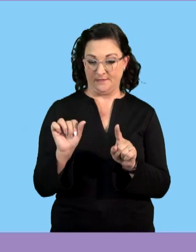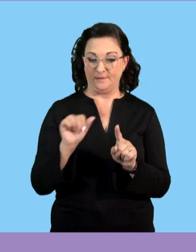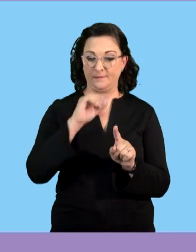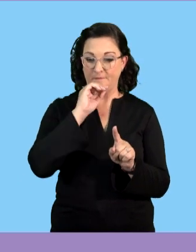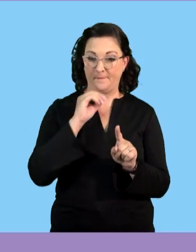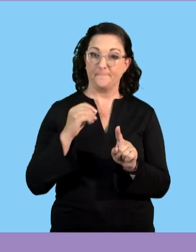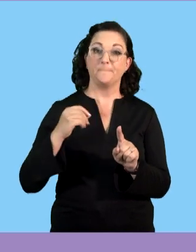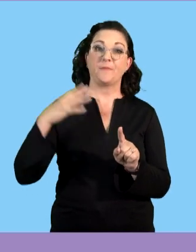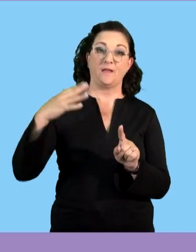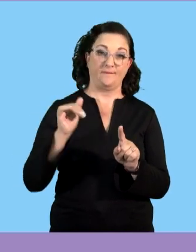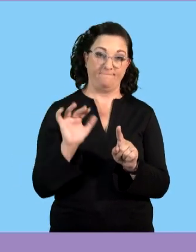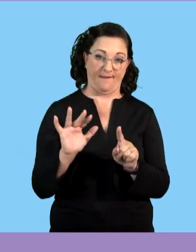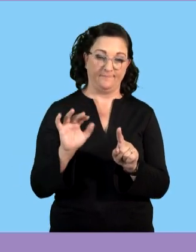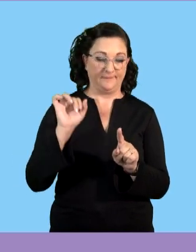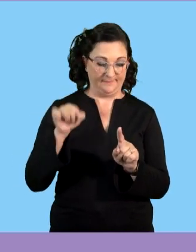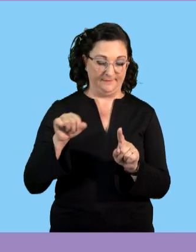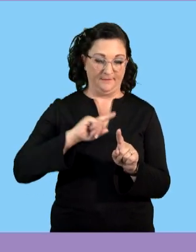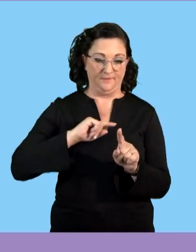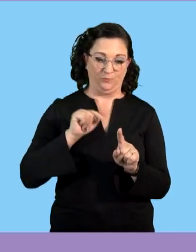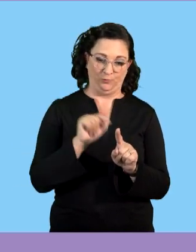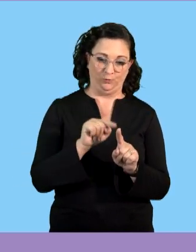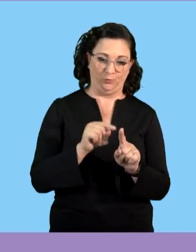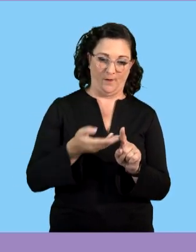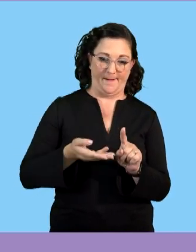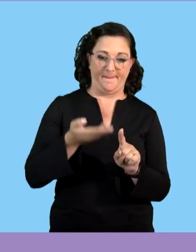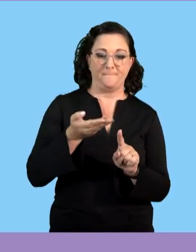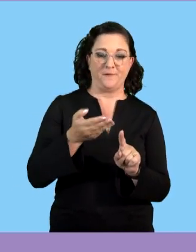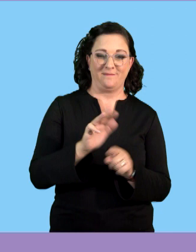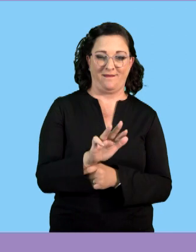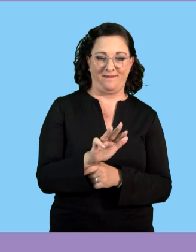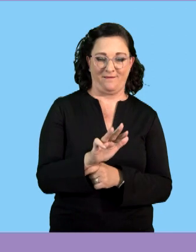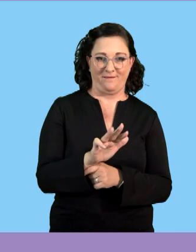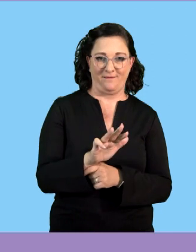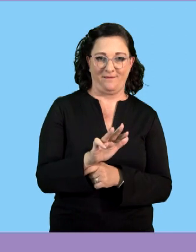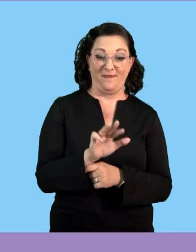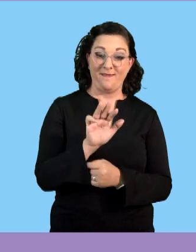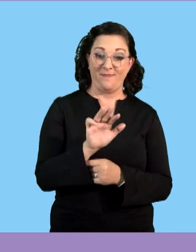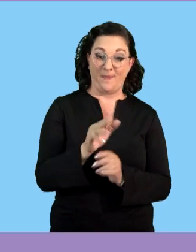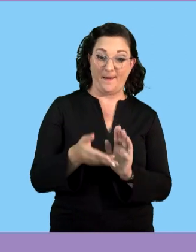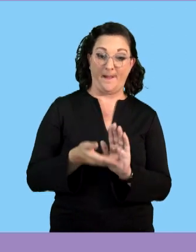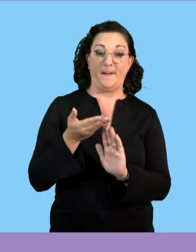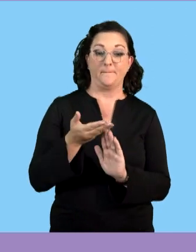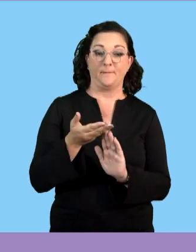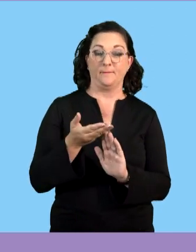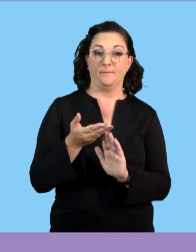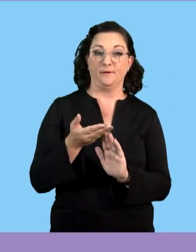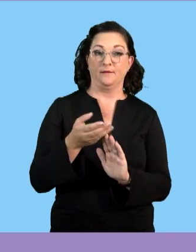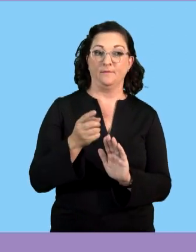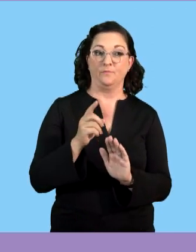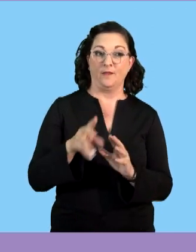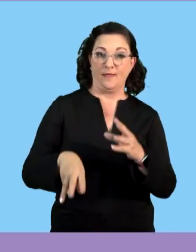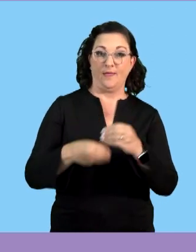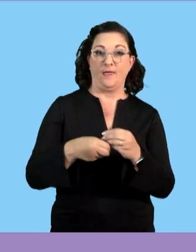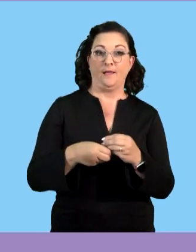is a 6, which is bigger than 5. Therefore, we're rounding up 9. If you round up 9, you're going to